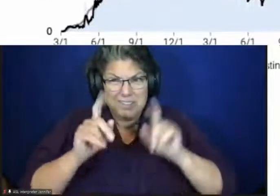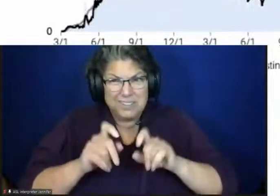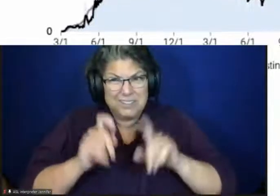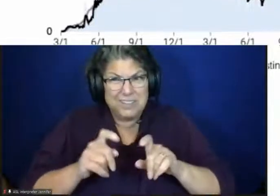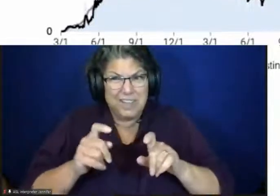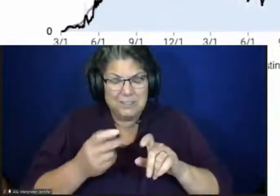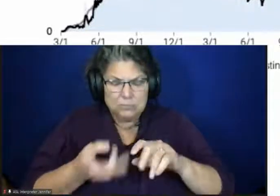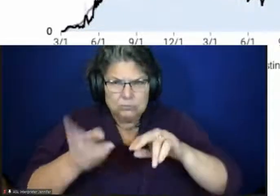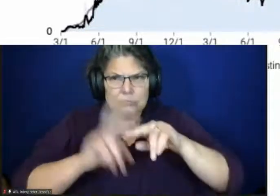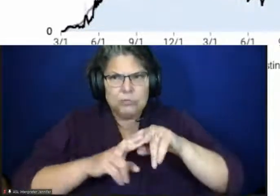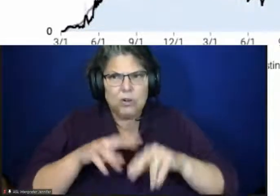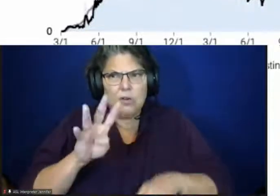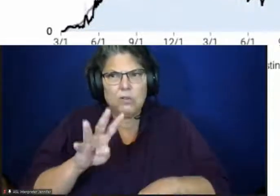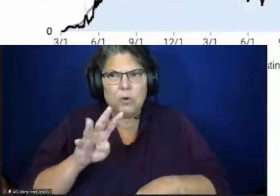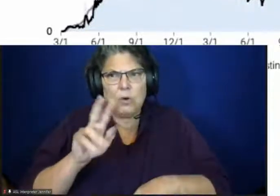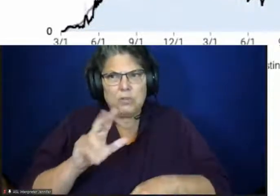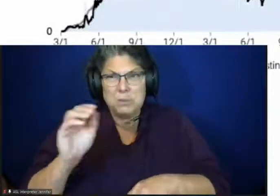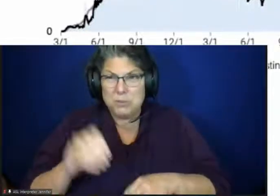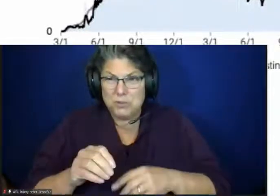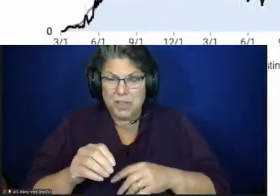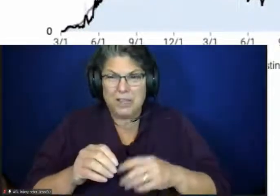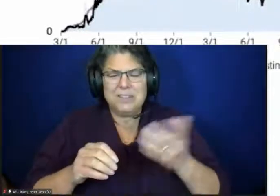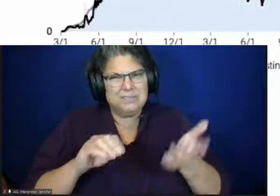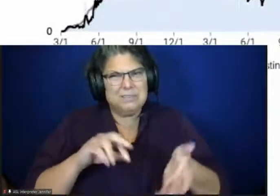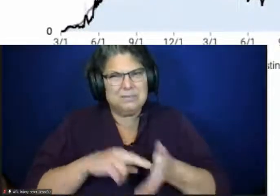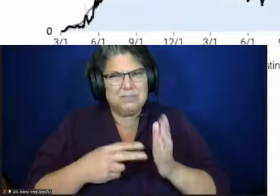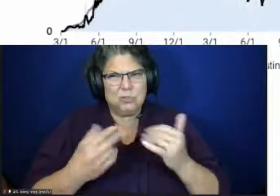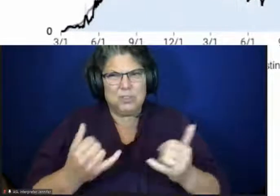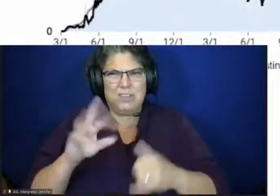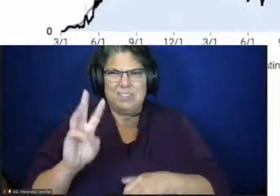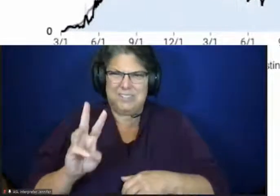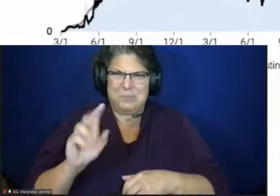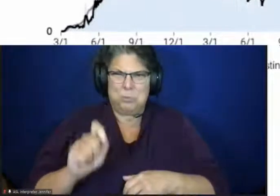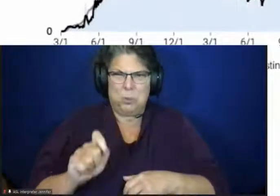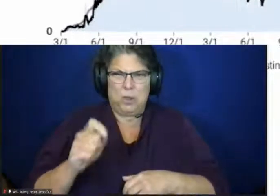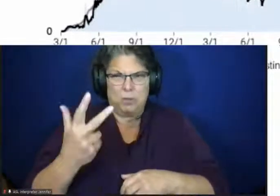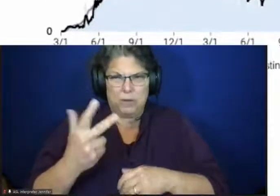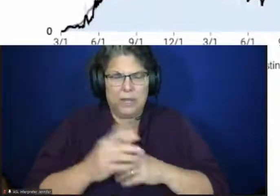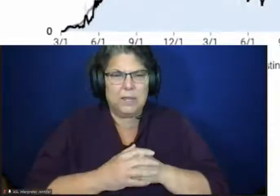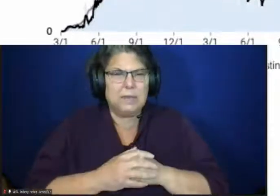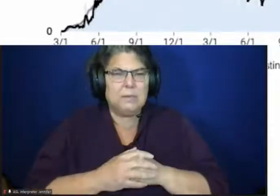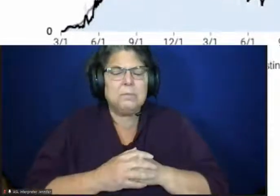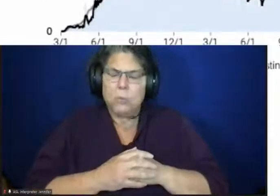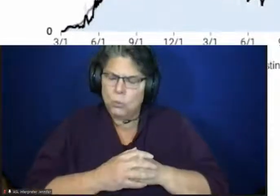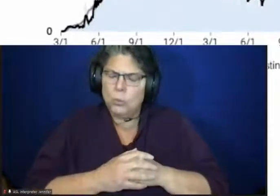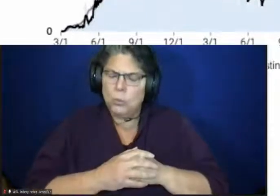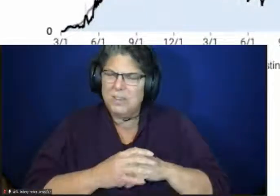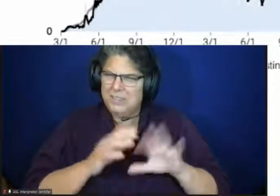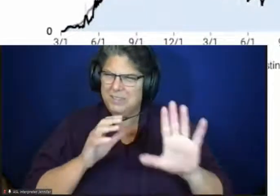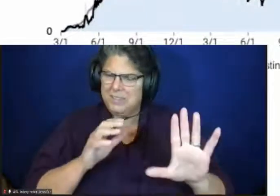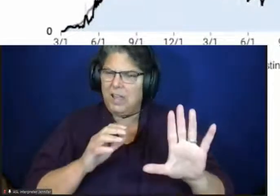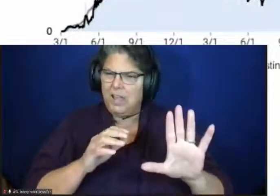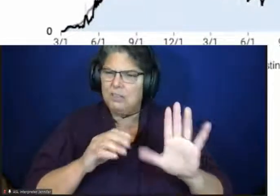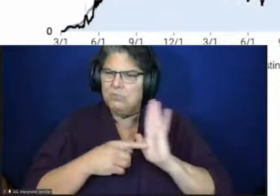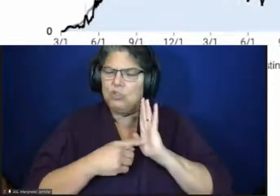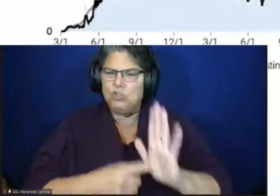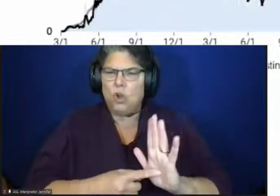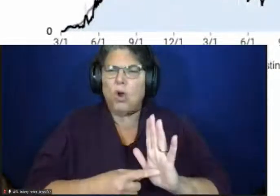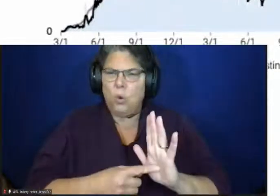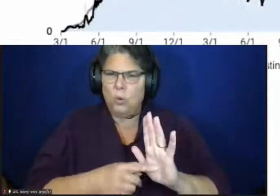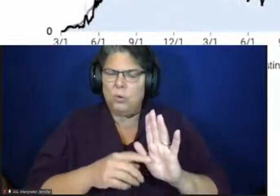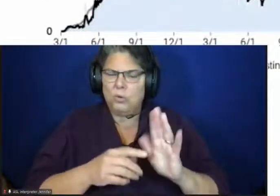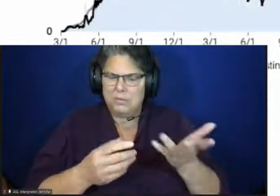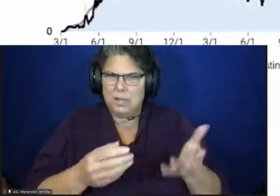last month to 6.3. This is a very important sign of community